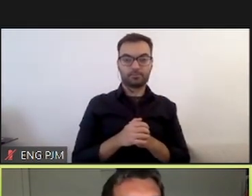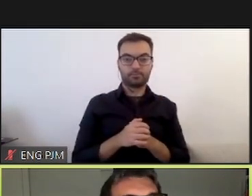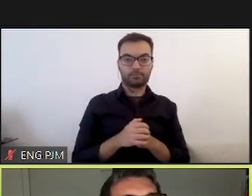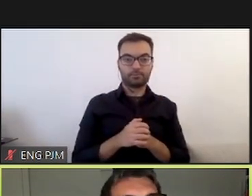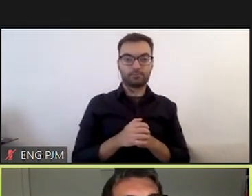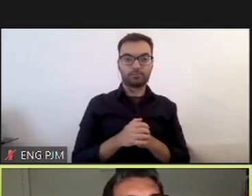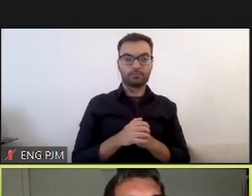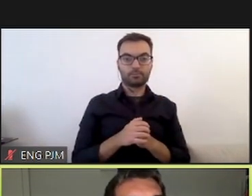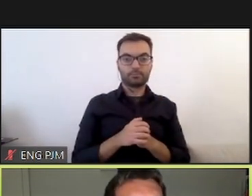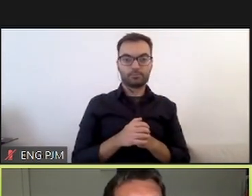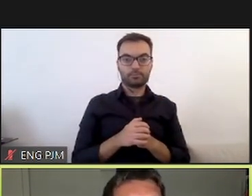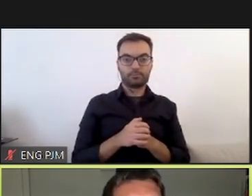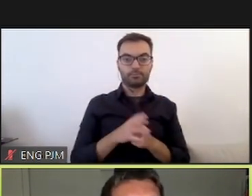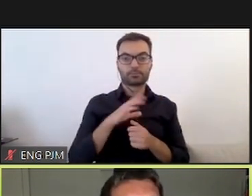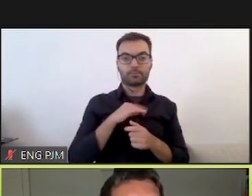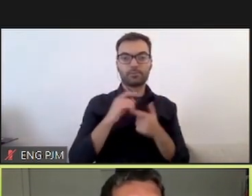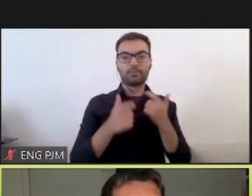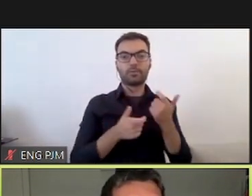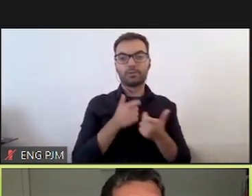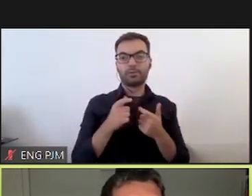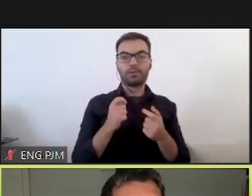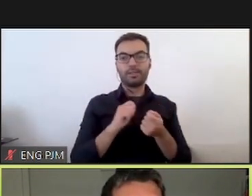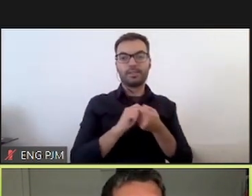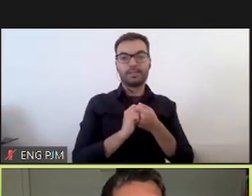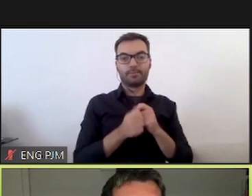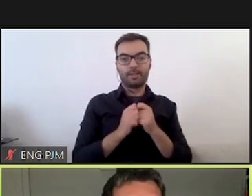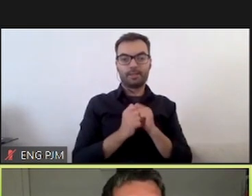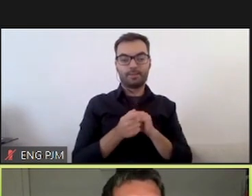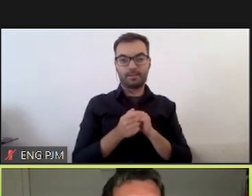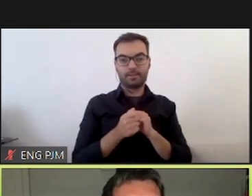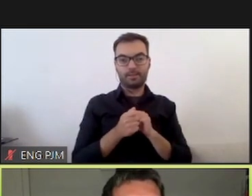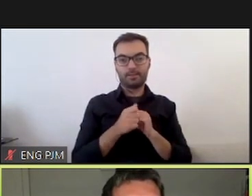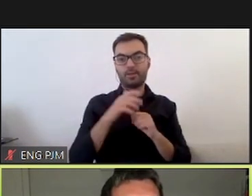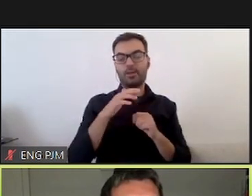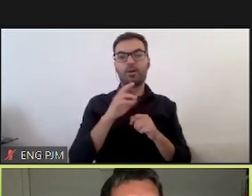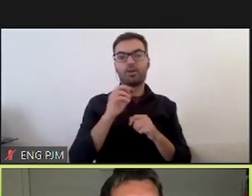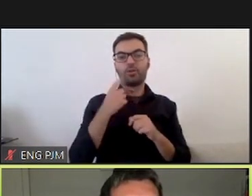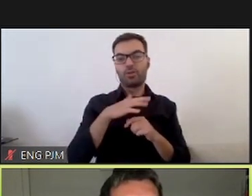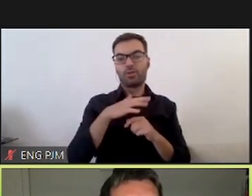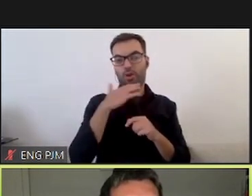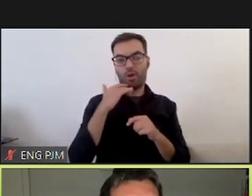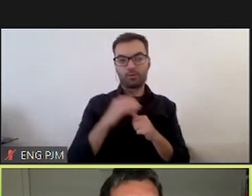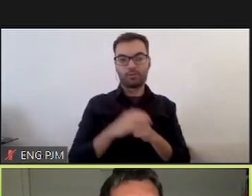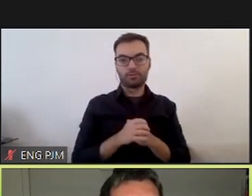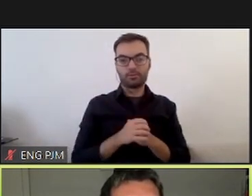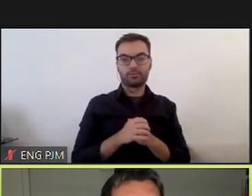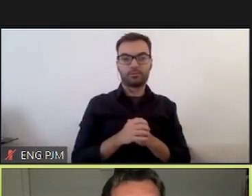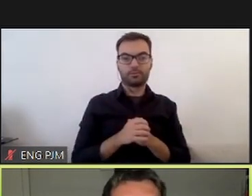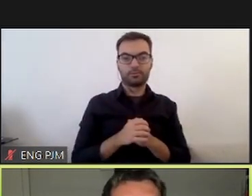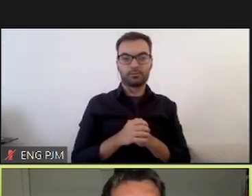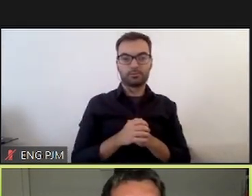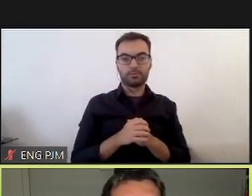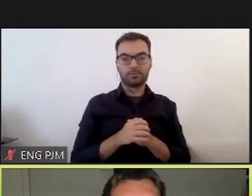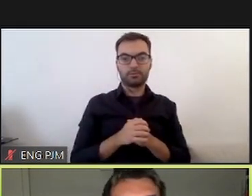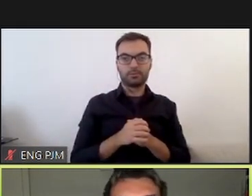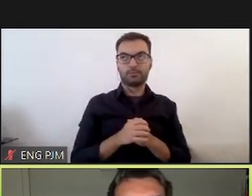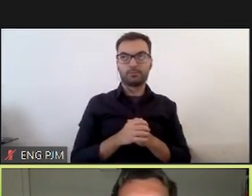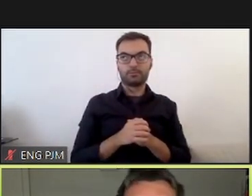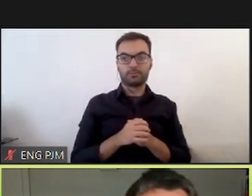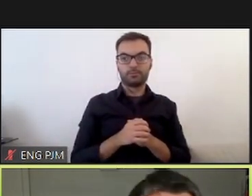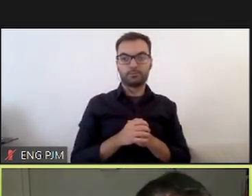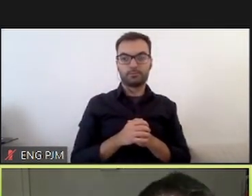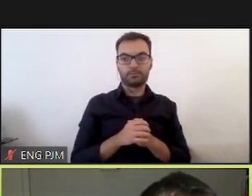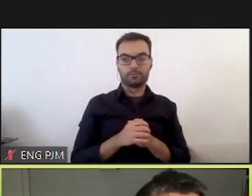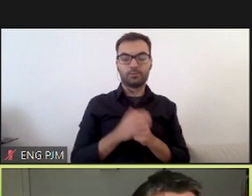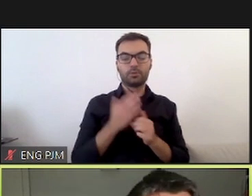can also make a little bit changes in your color code. Okay, unfortunately, it's still there.